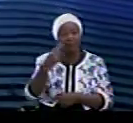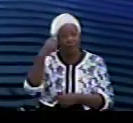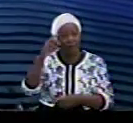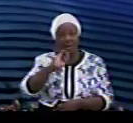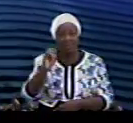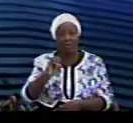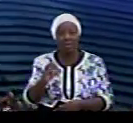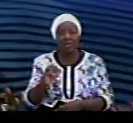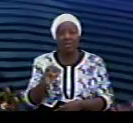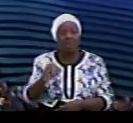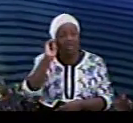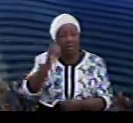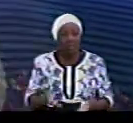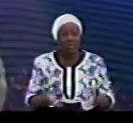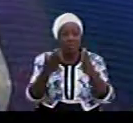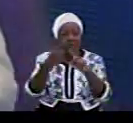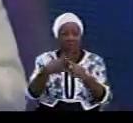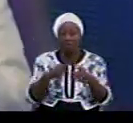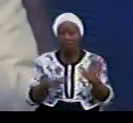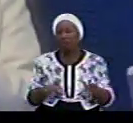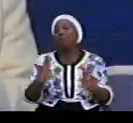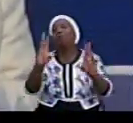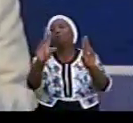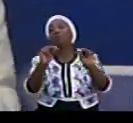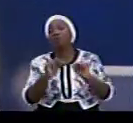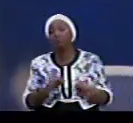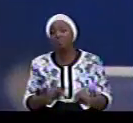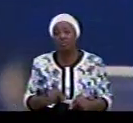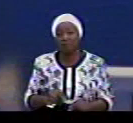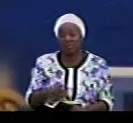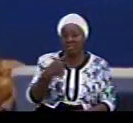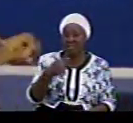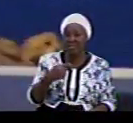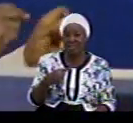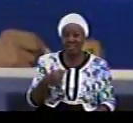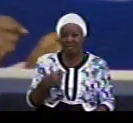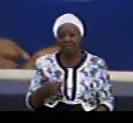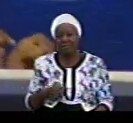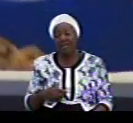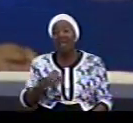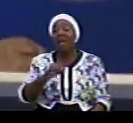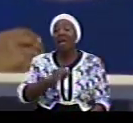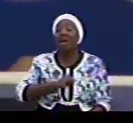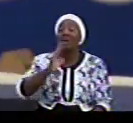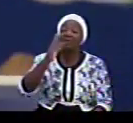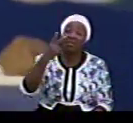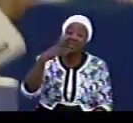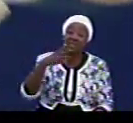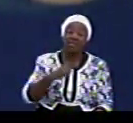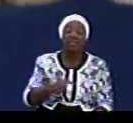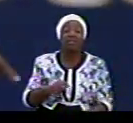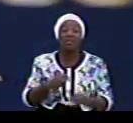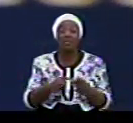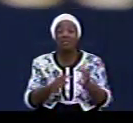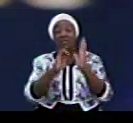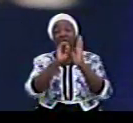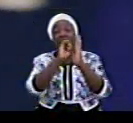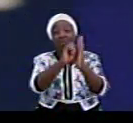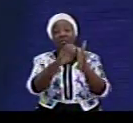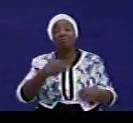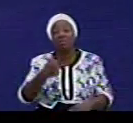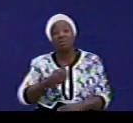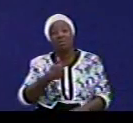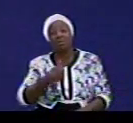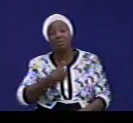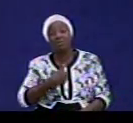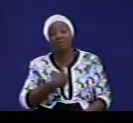from the dead. He said, I'll see the sign myself. The sign